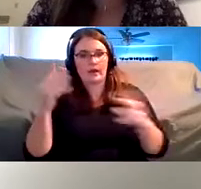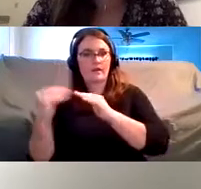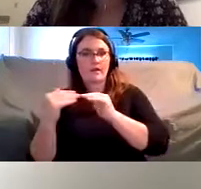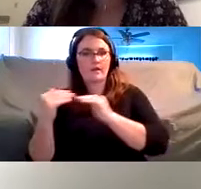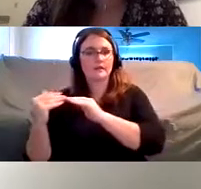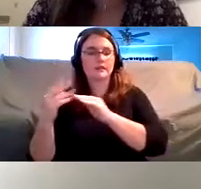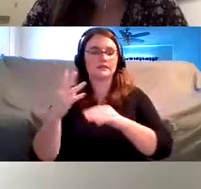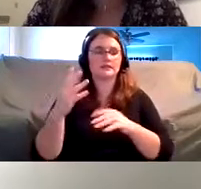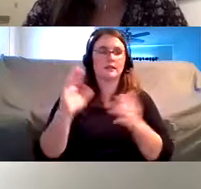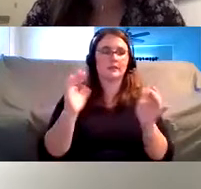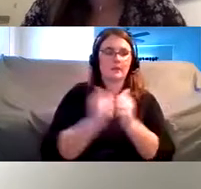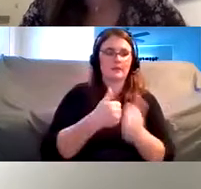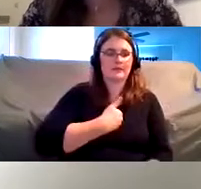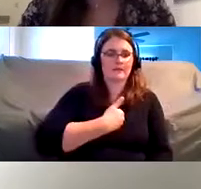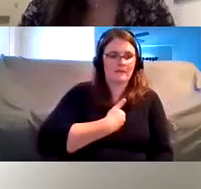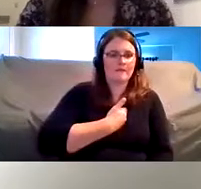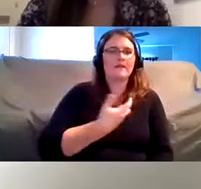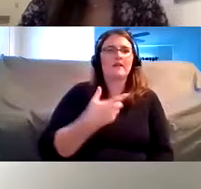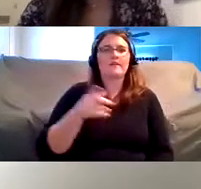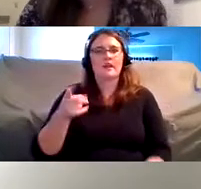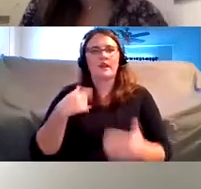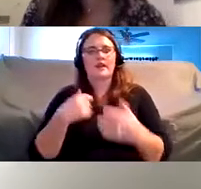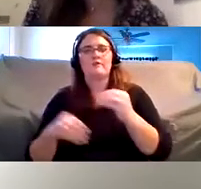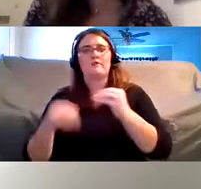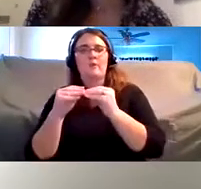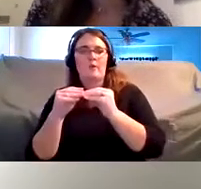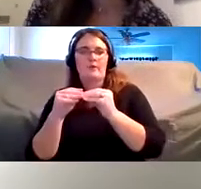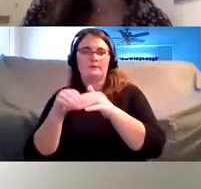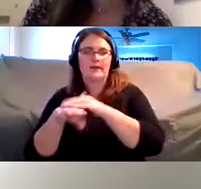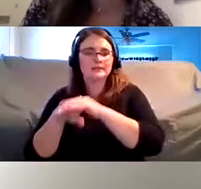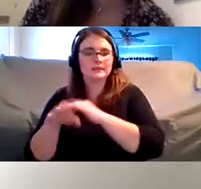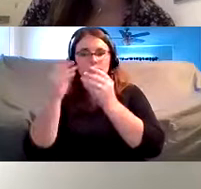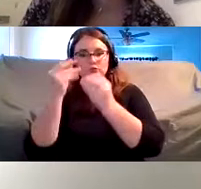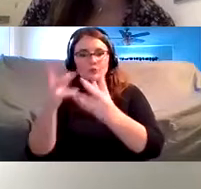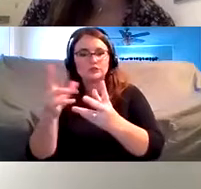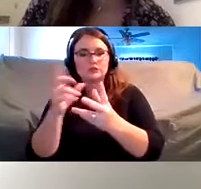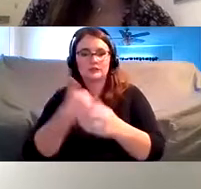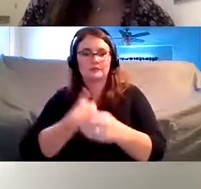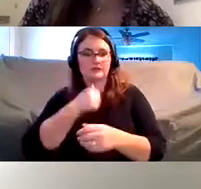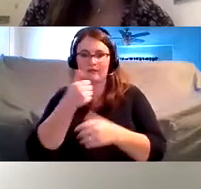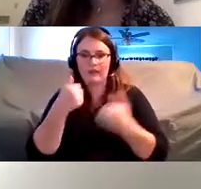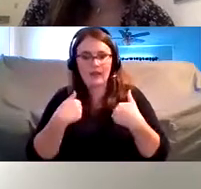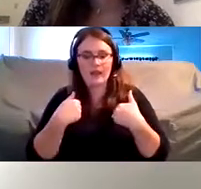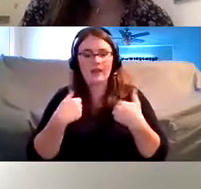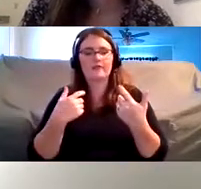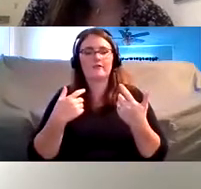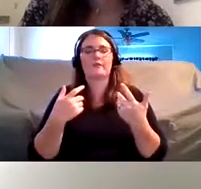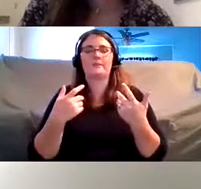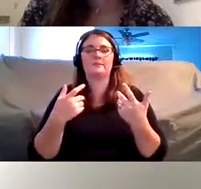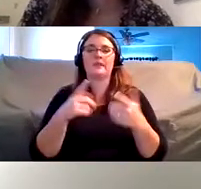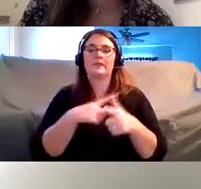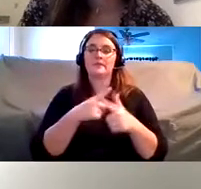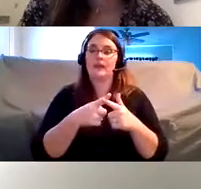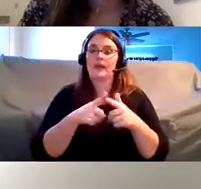things, have access to information that I wouldn't have. And then when I started to travel